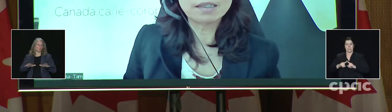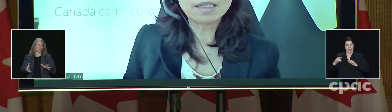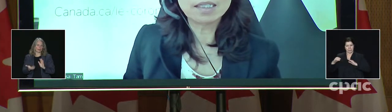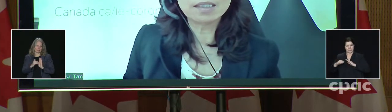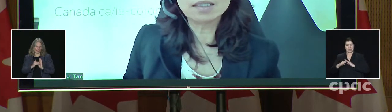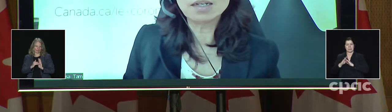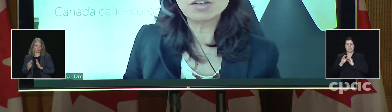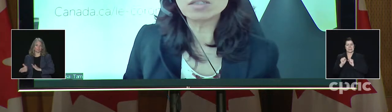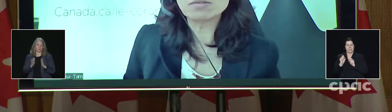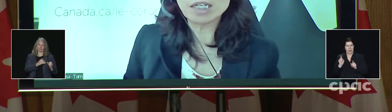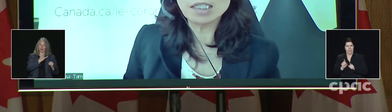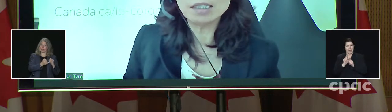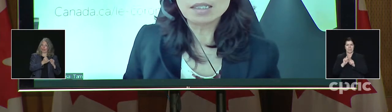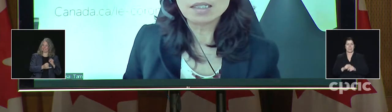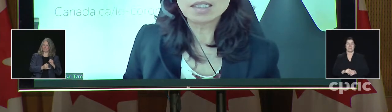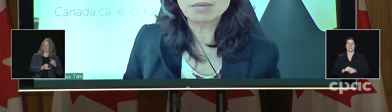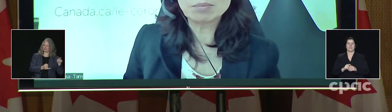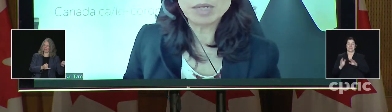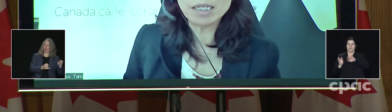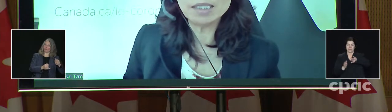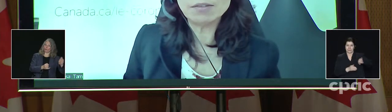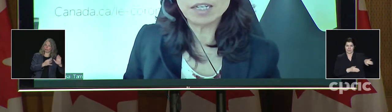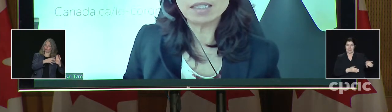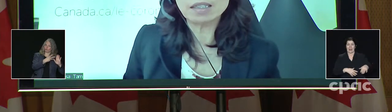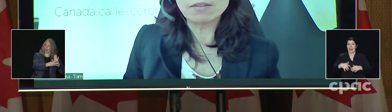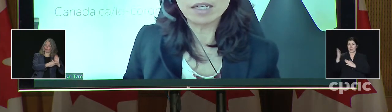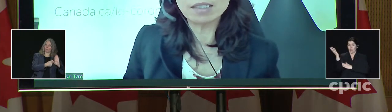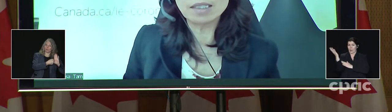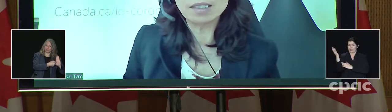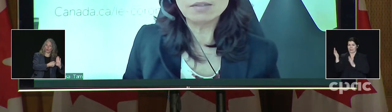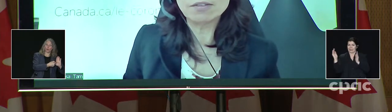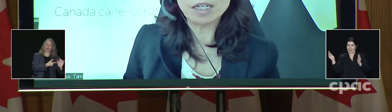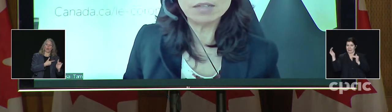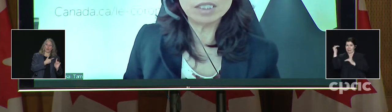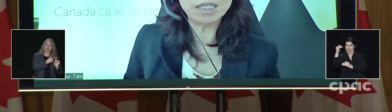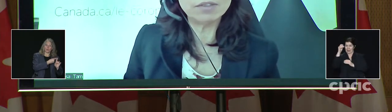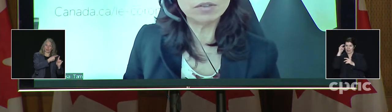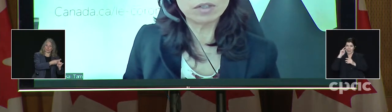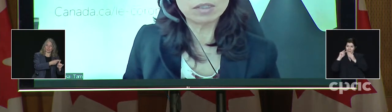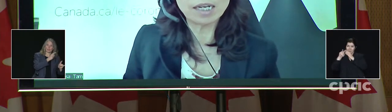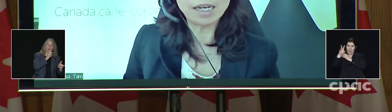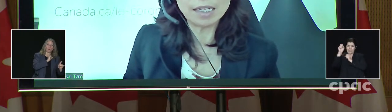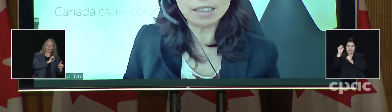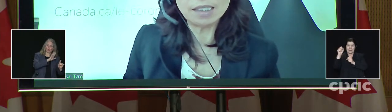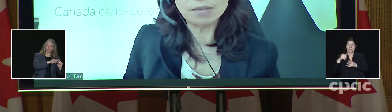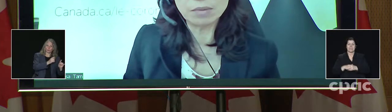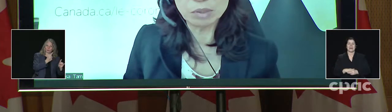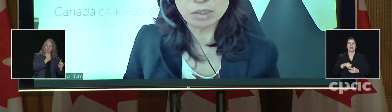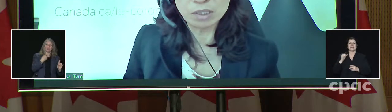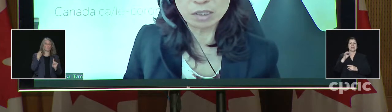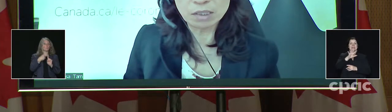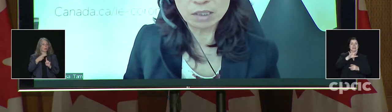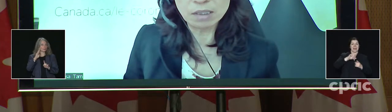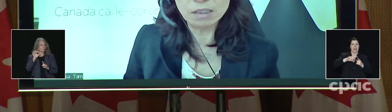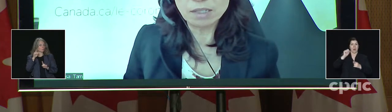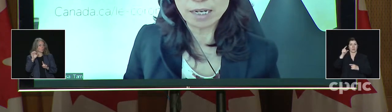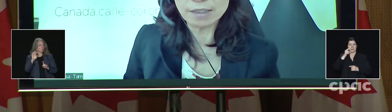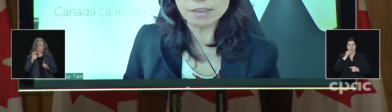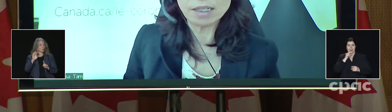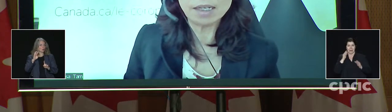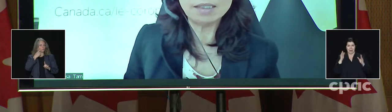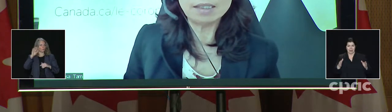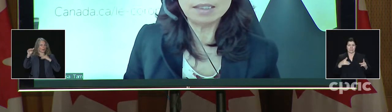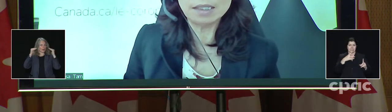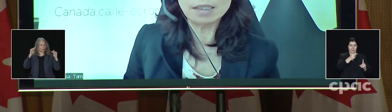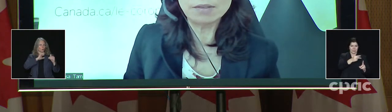Lastly, in the scenario on the right, the combined effect of vaccinating 5 to 11-year-olds and giving booster doses to